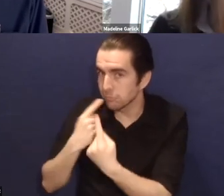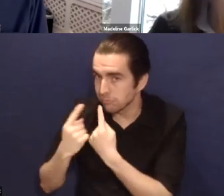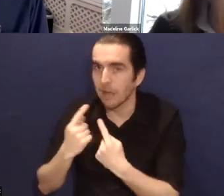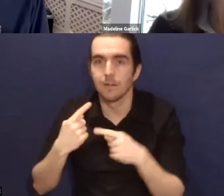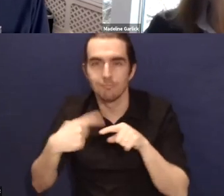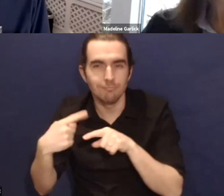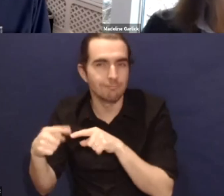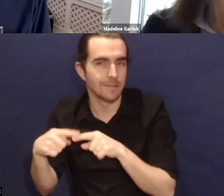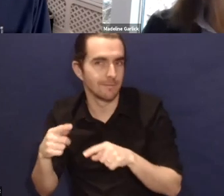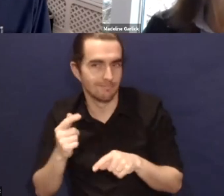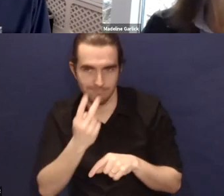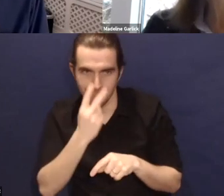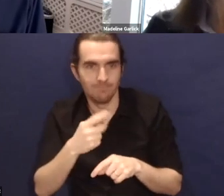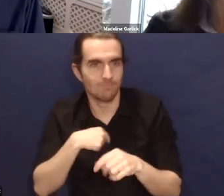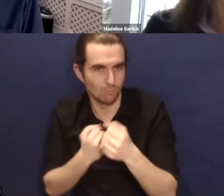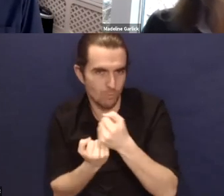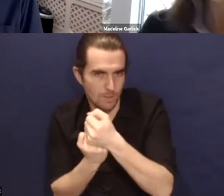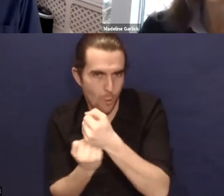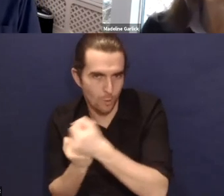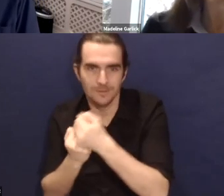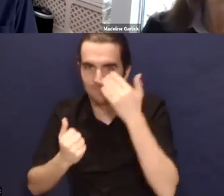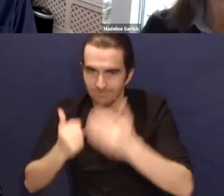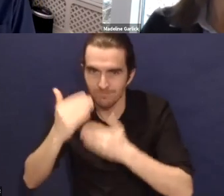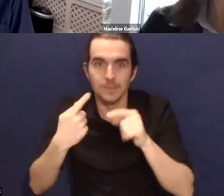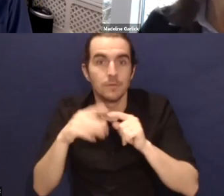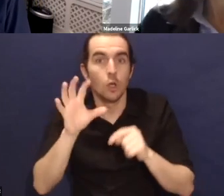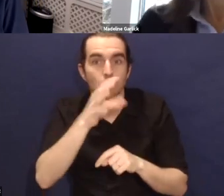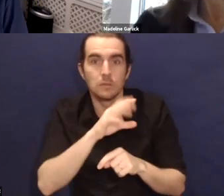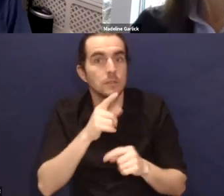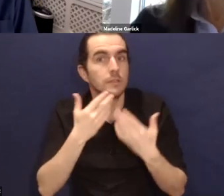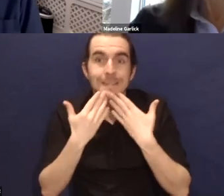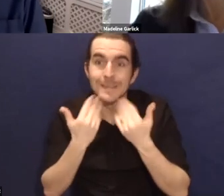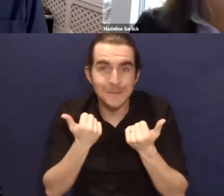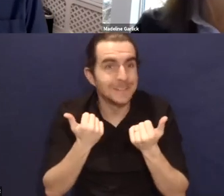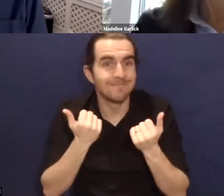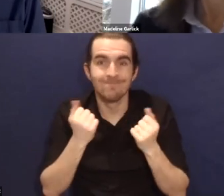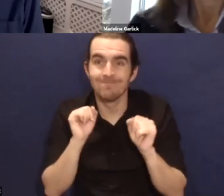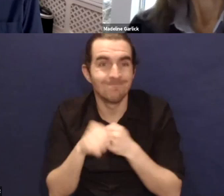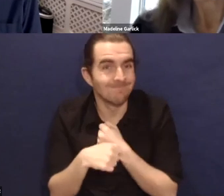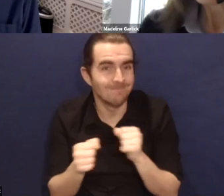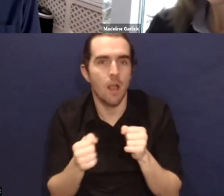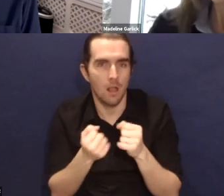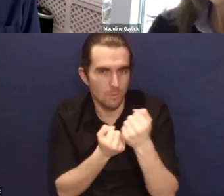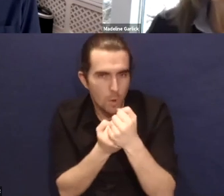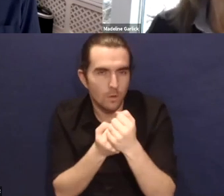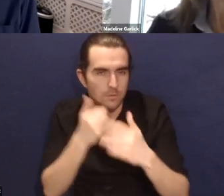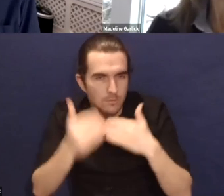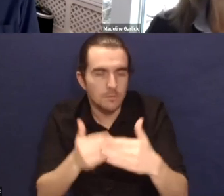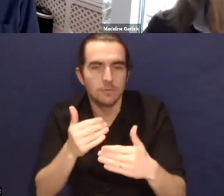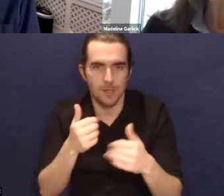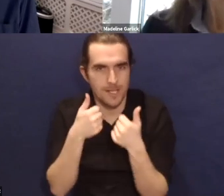their experience, to provide support on a kind of twinning or peer basis. And this needs to continue across the